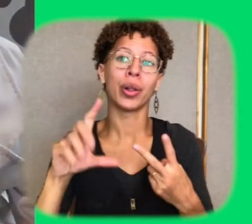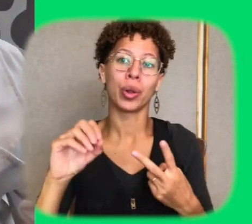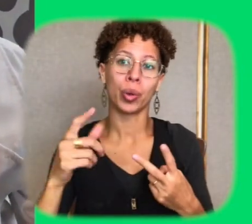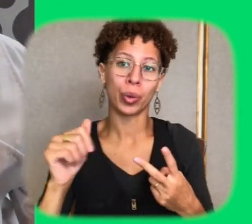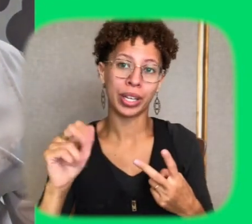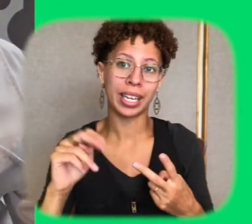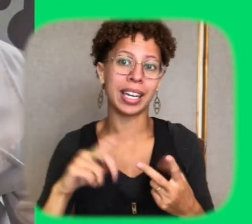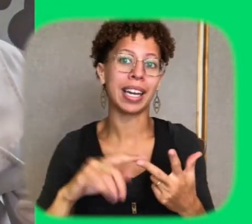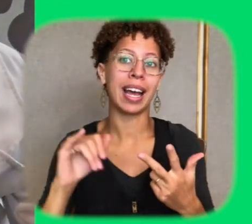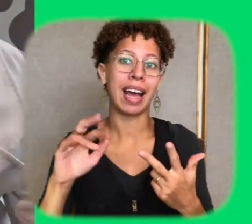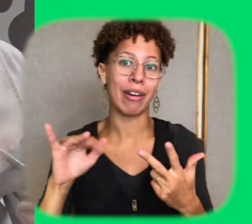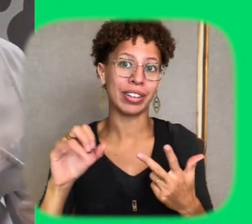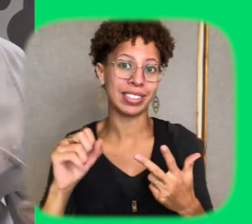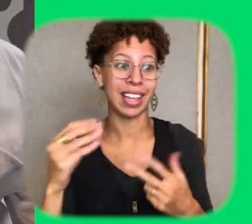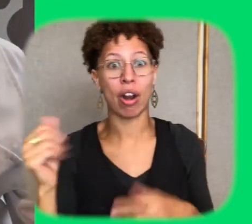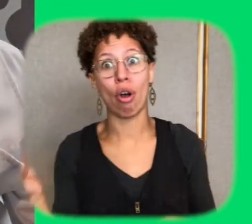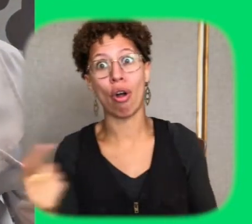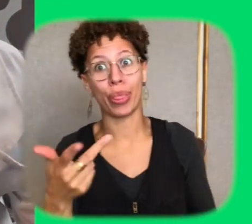too.